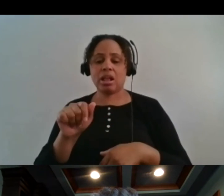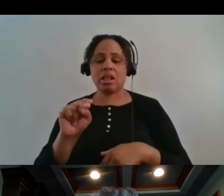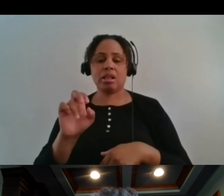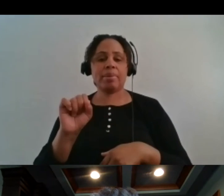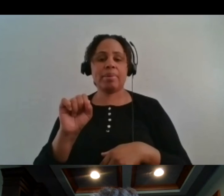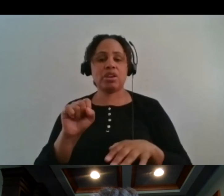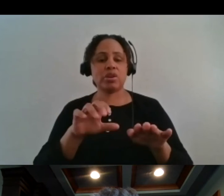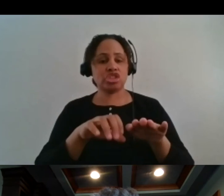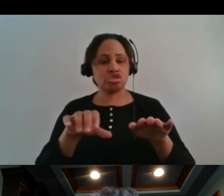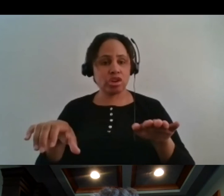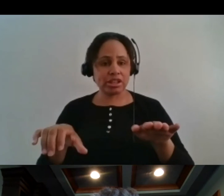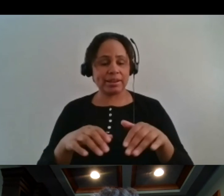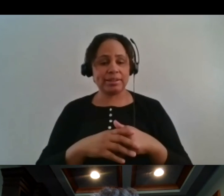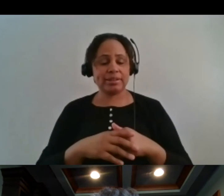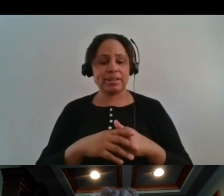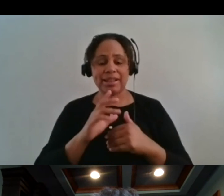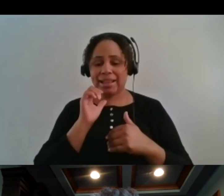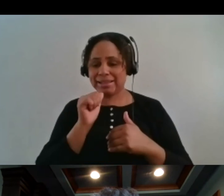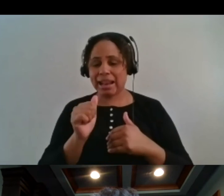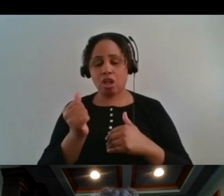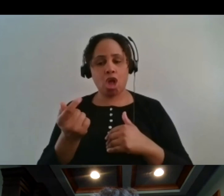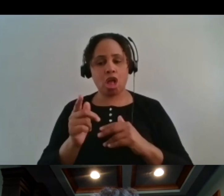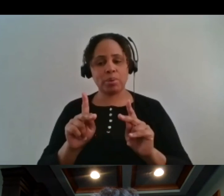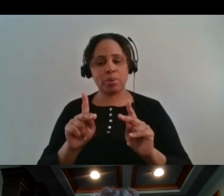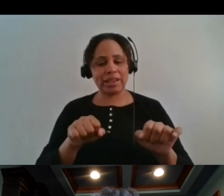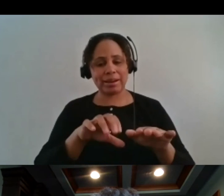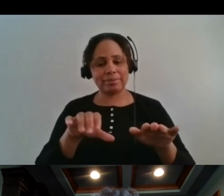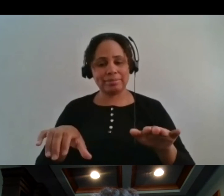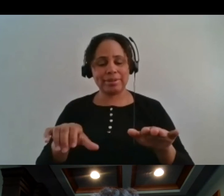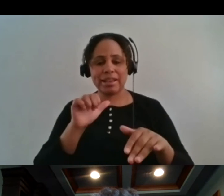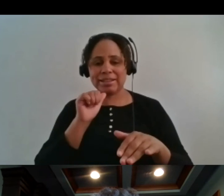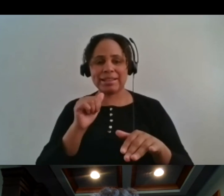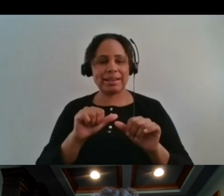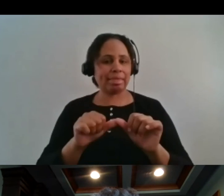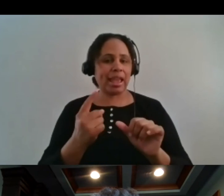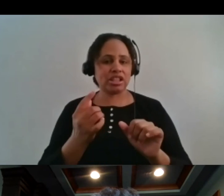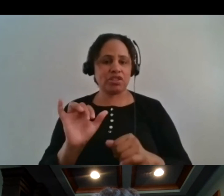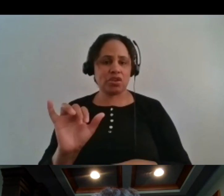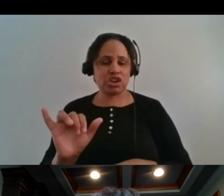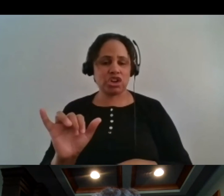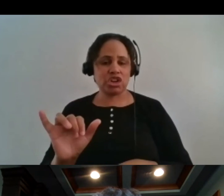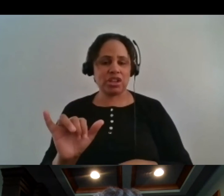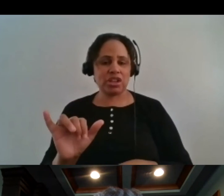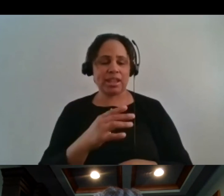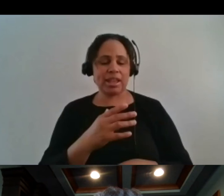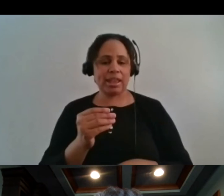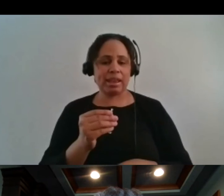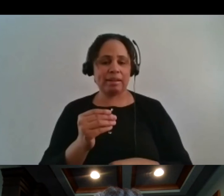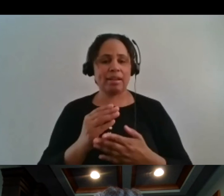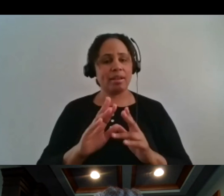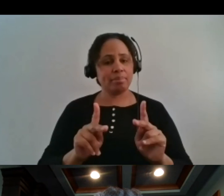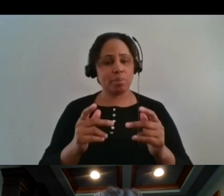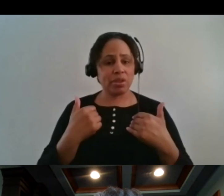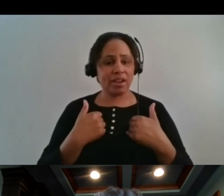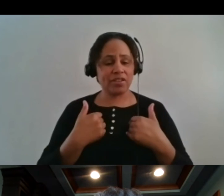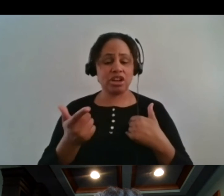does require immunosuppression. It doesn't last forever. And so, people who are having very low